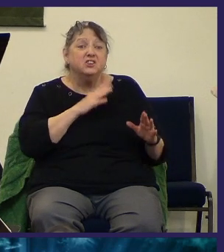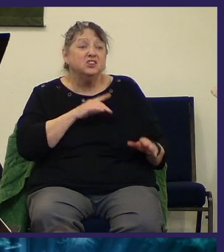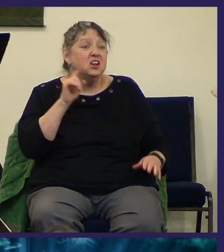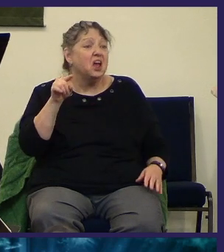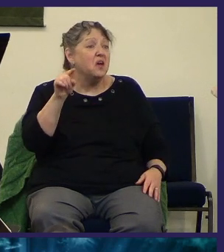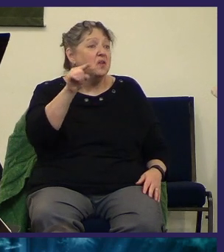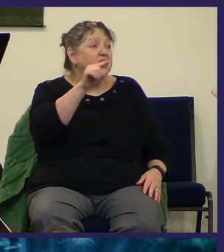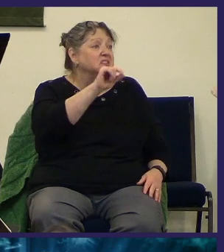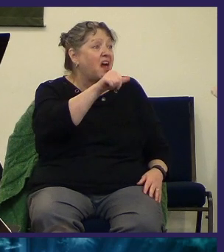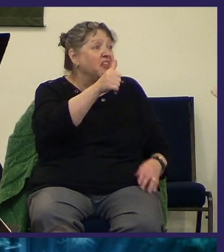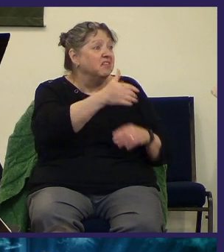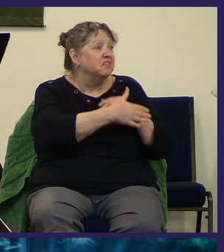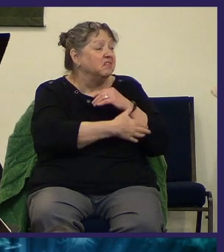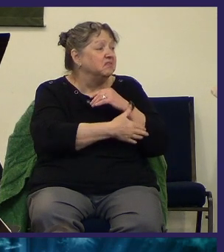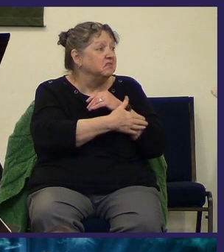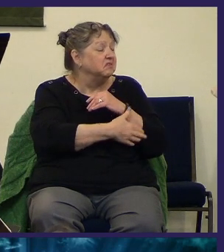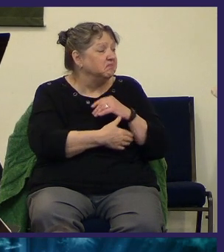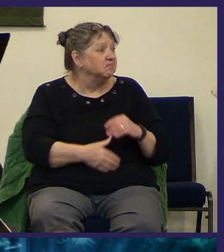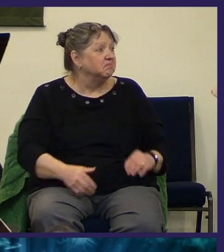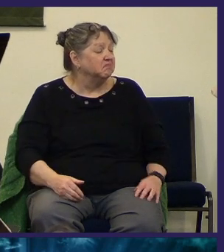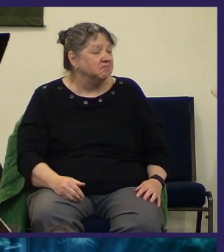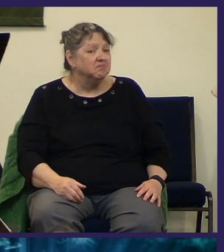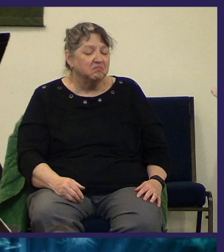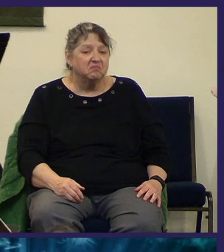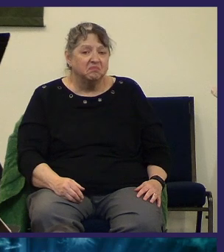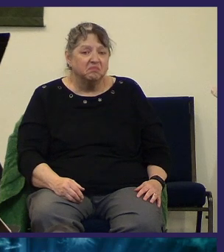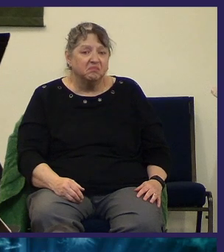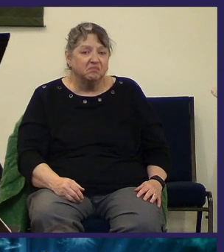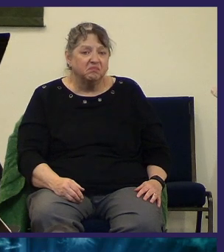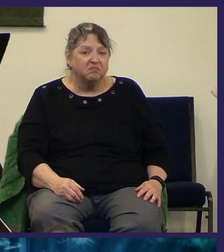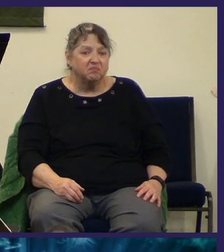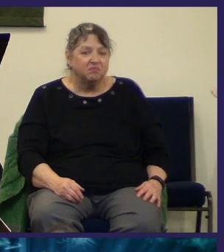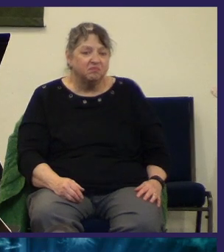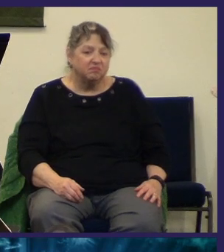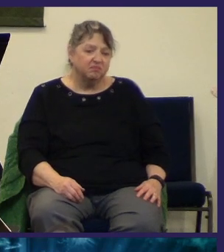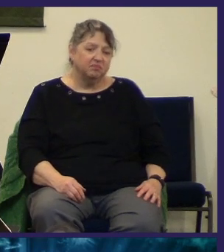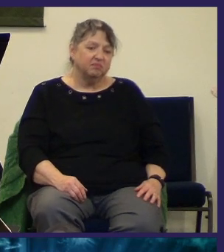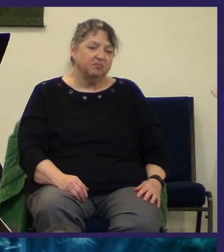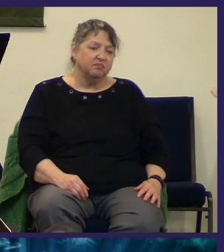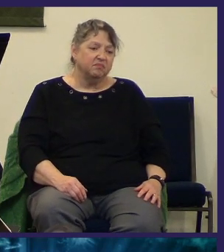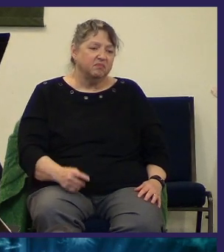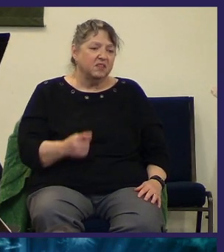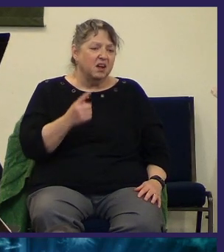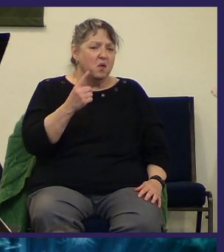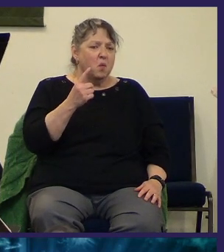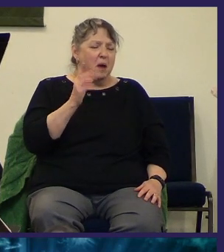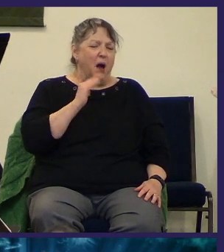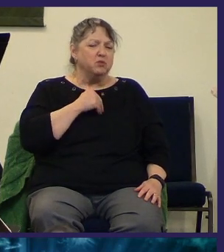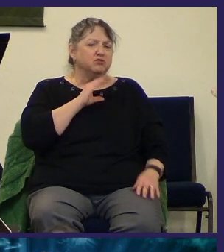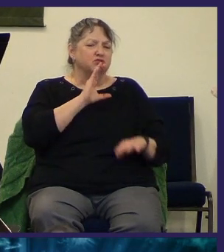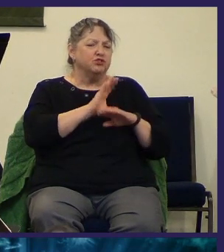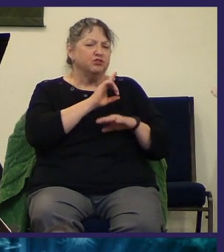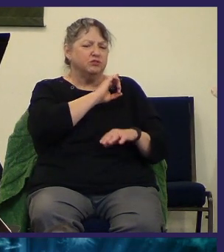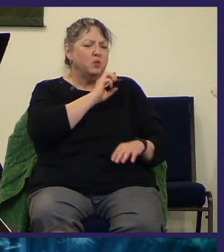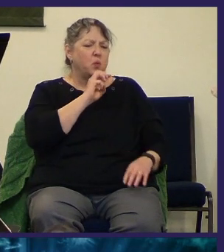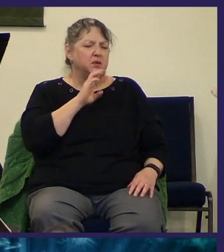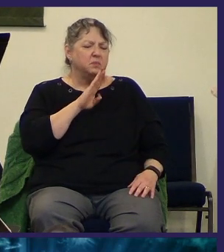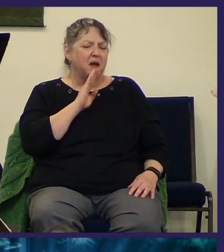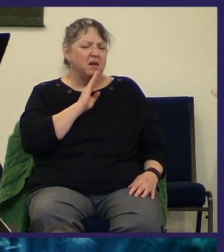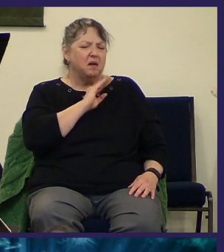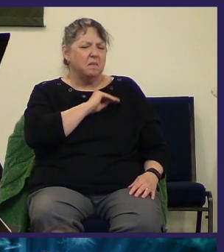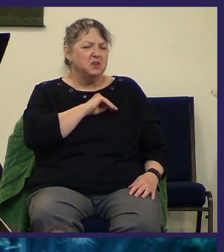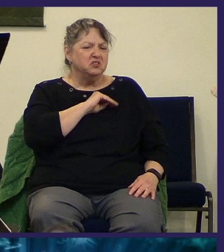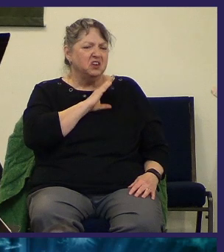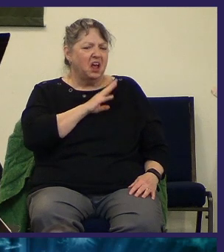a few missionaries we had one that they came in for four months they just went back uh home last